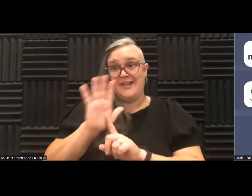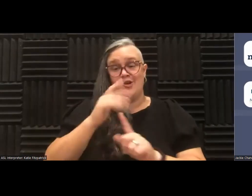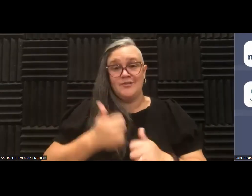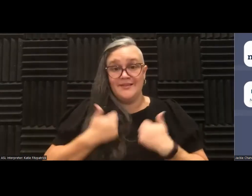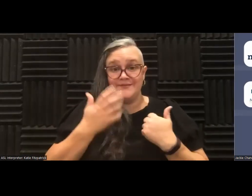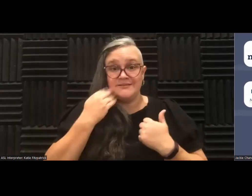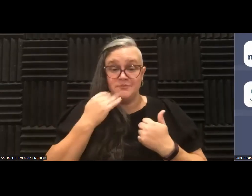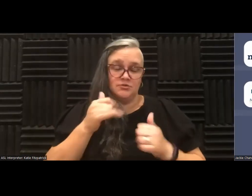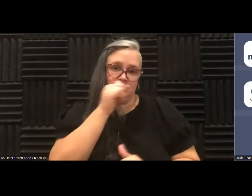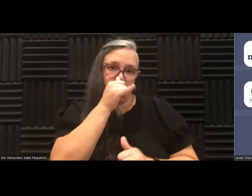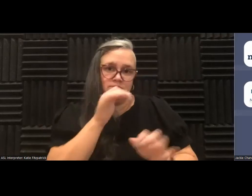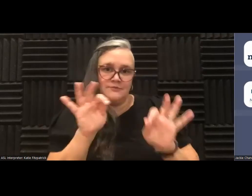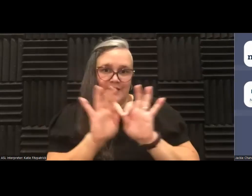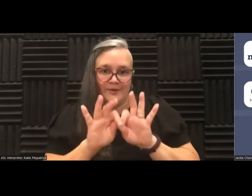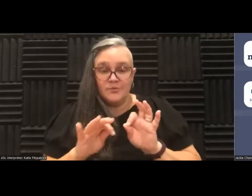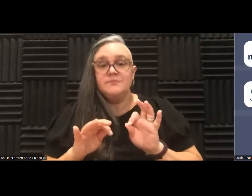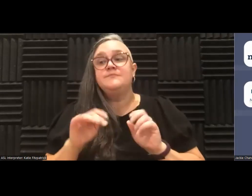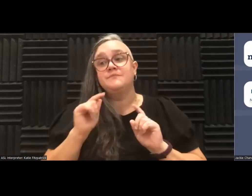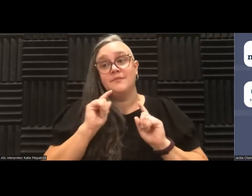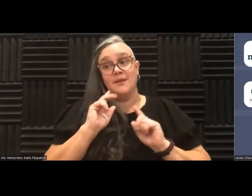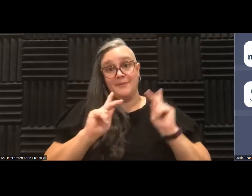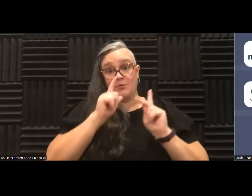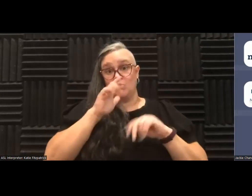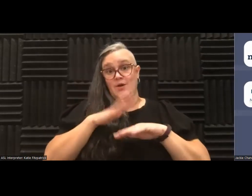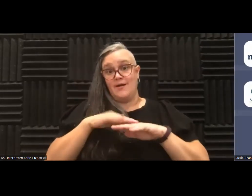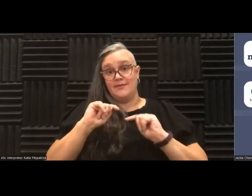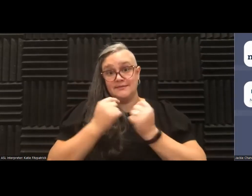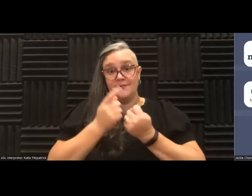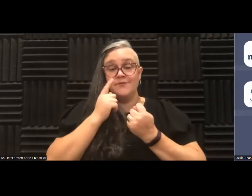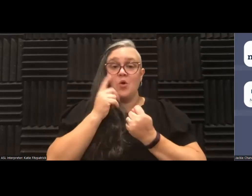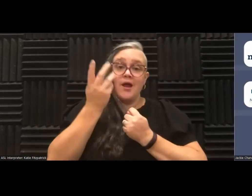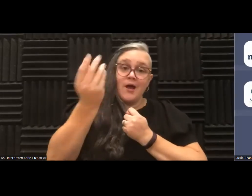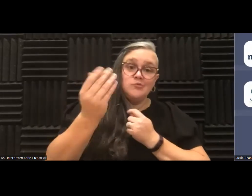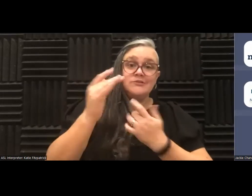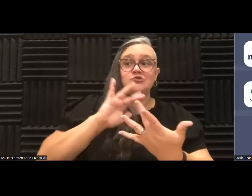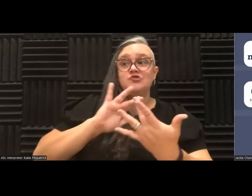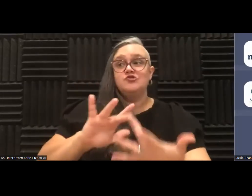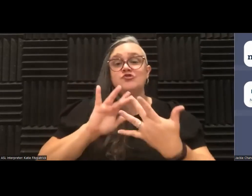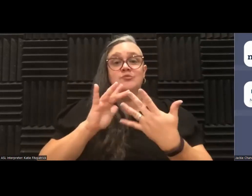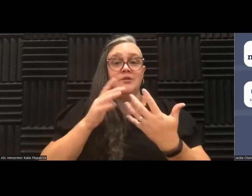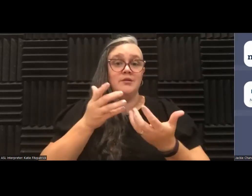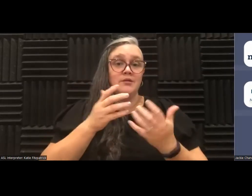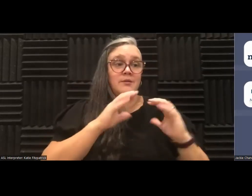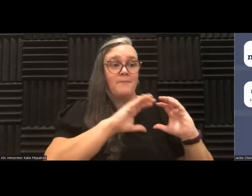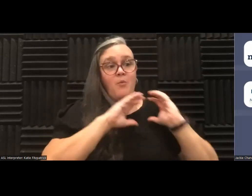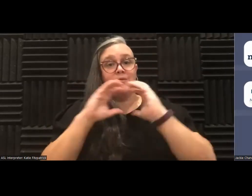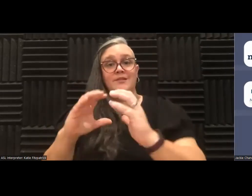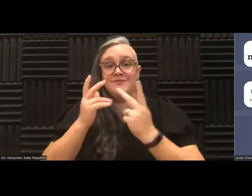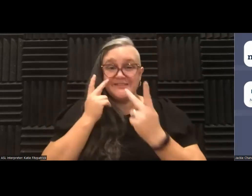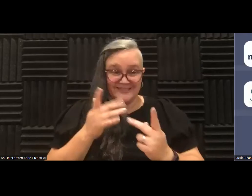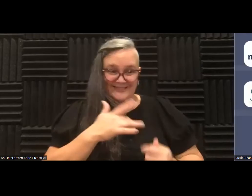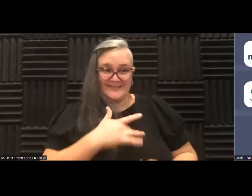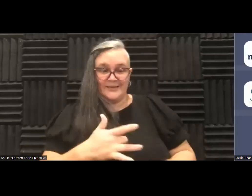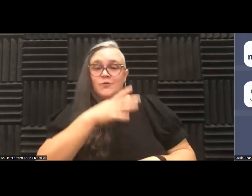health centers, the folks that are on the team that are doing outreach and mobile visits, they came from a farm worker